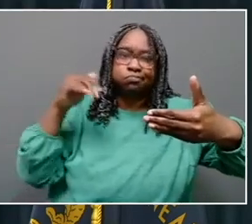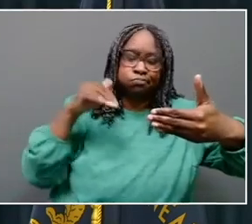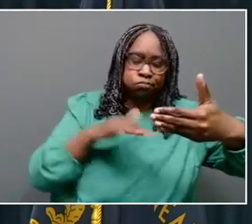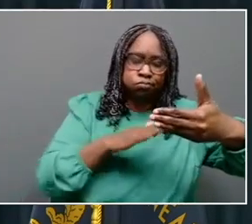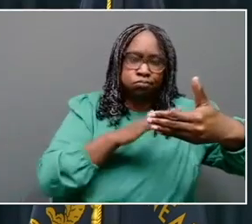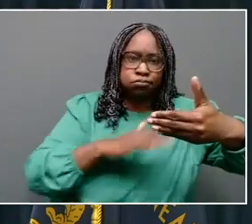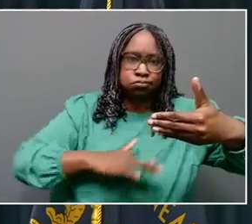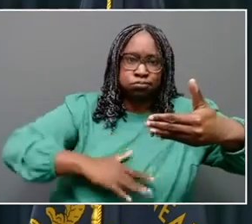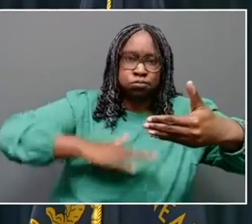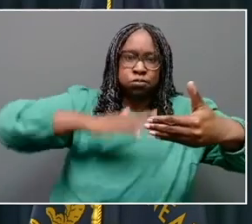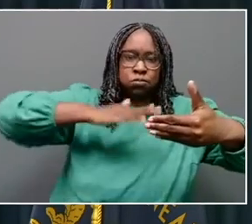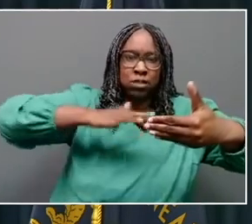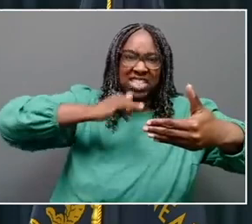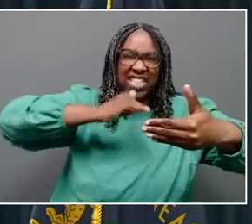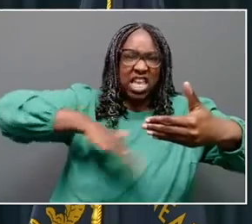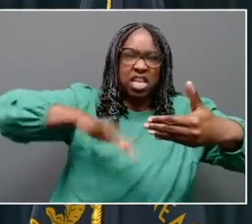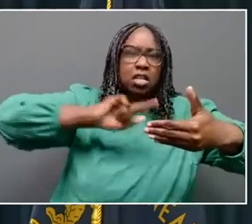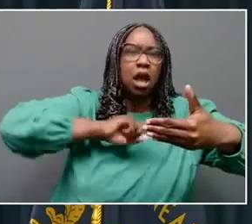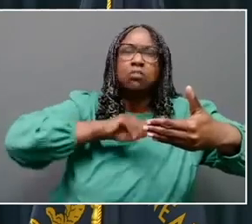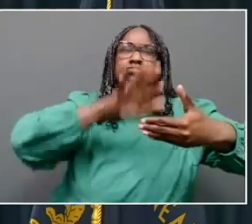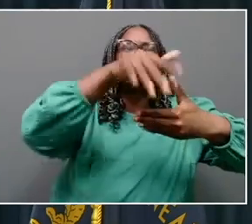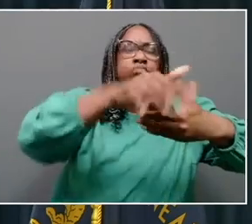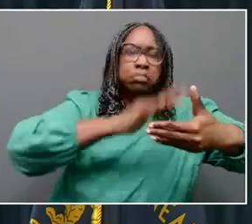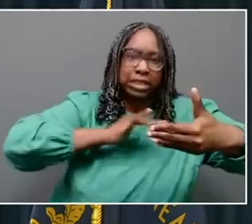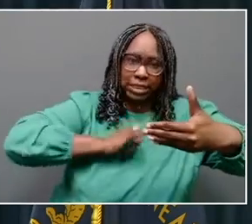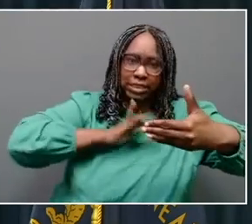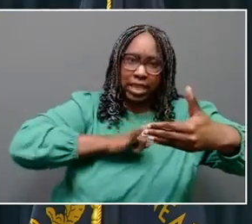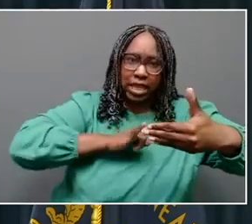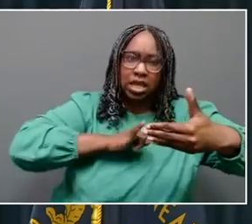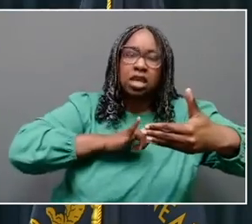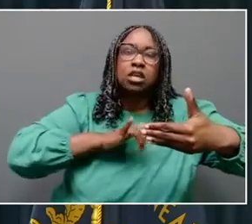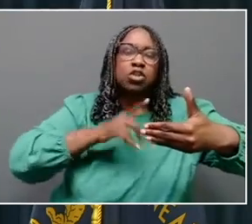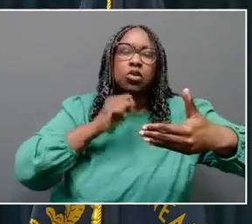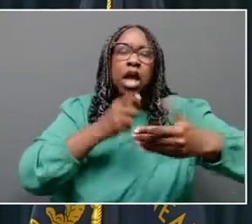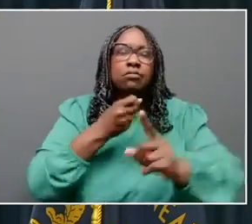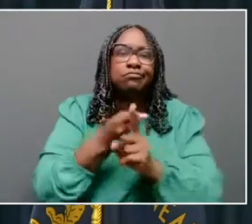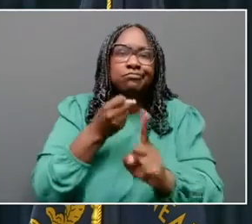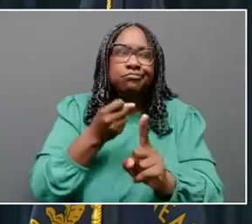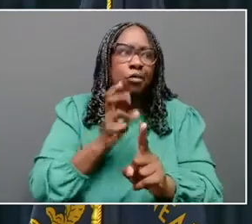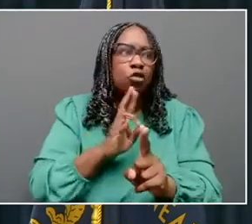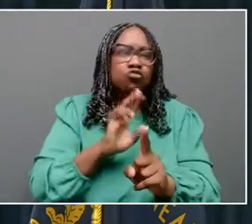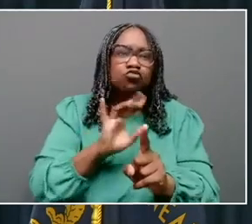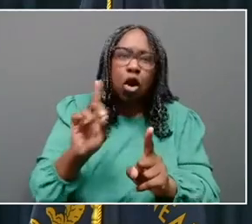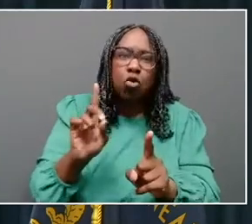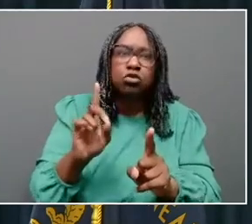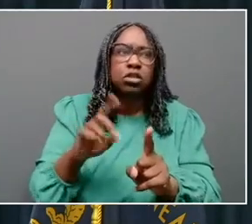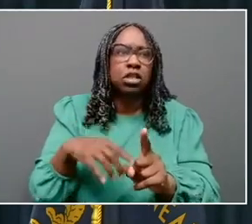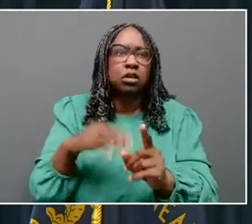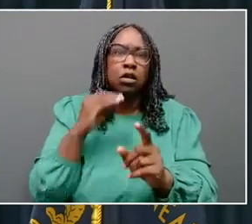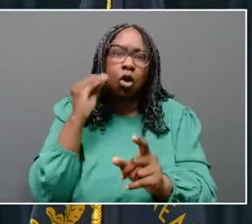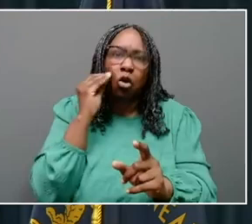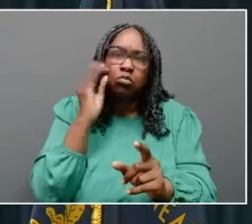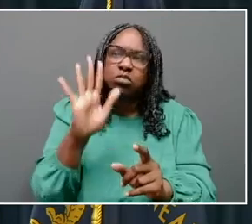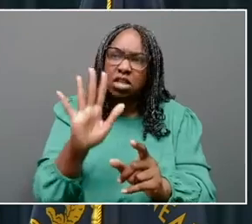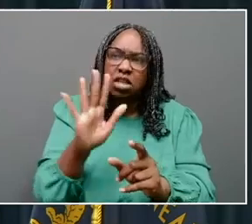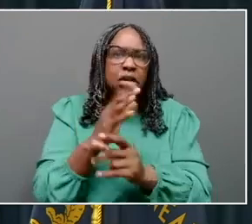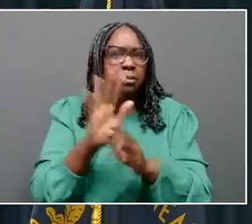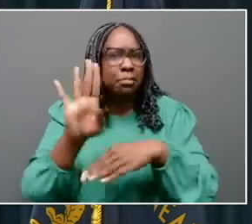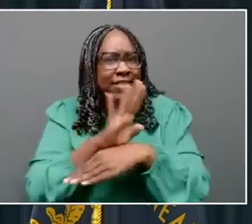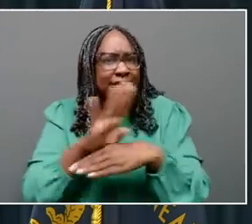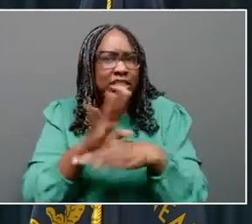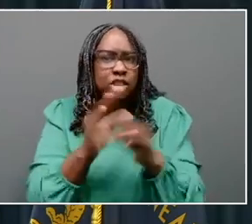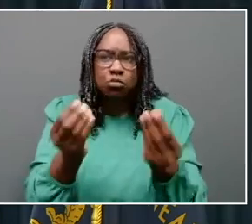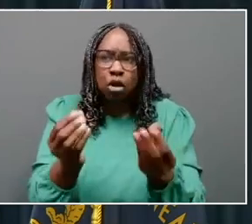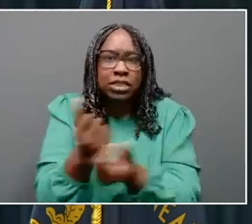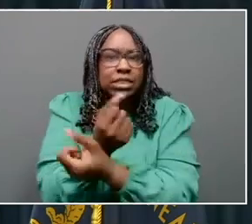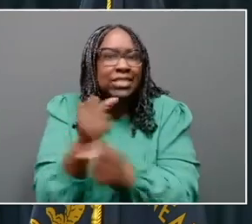into functioning yards, roads, and foundations. This will allow the citizens to keep their homes, businesses, and property without the fear